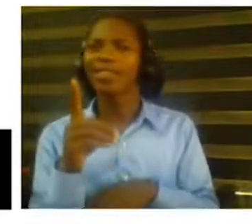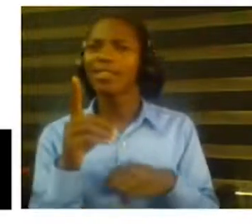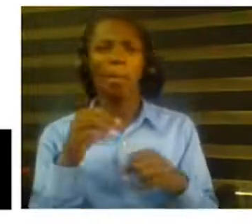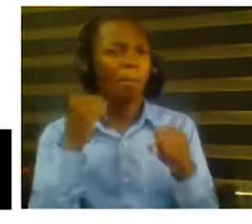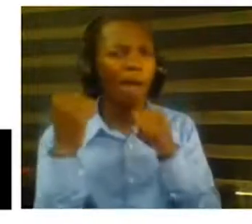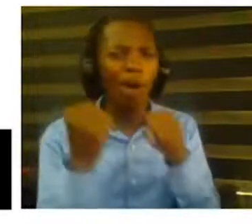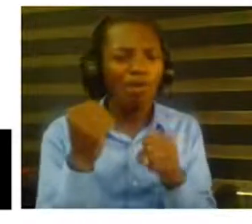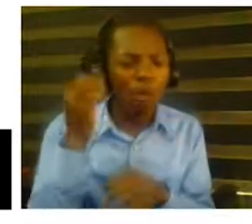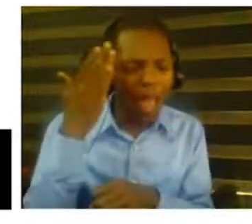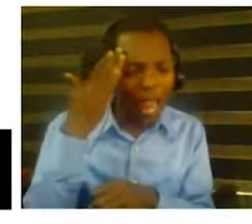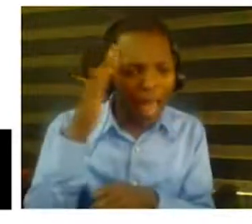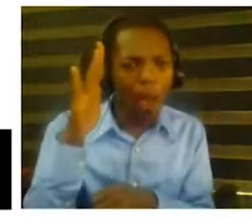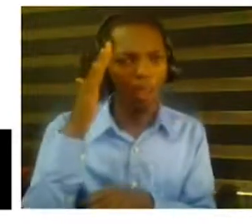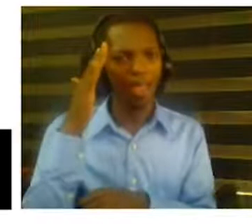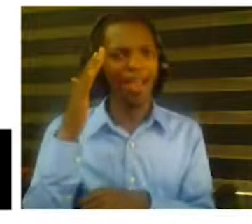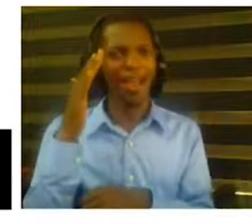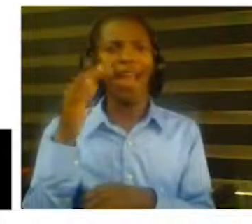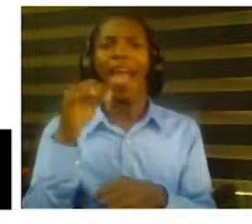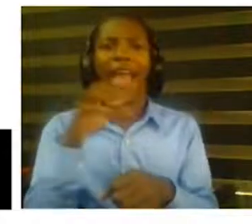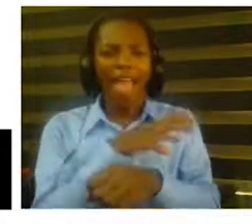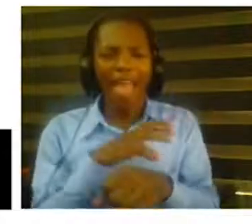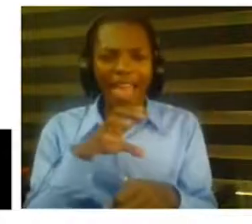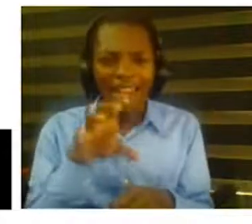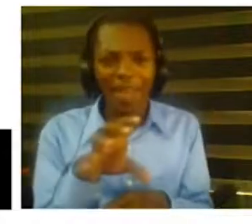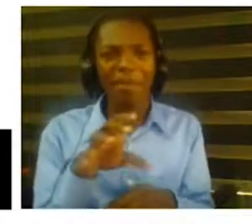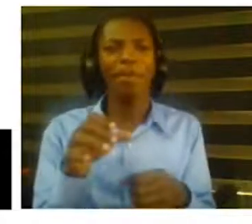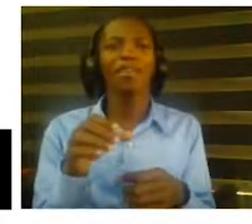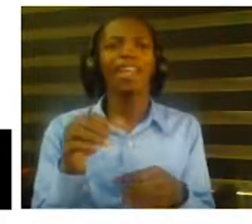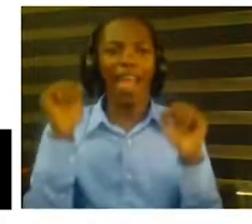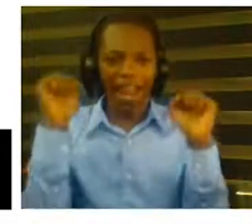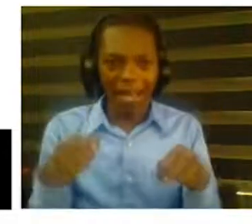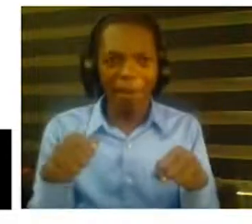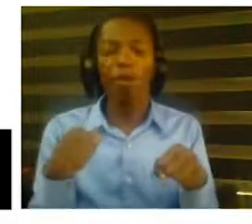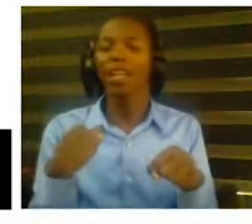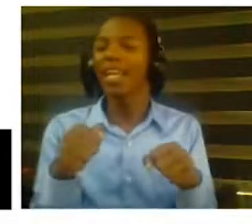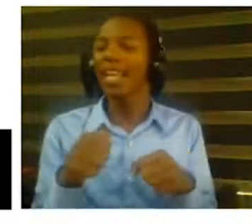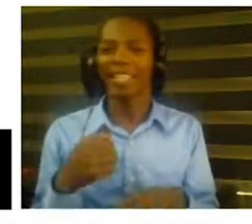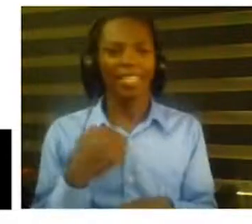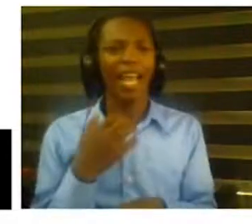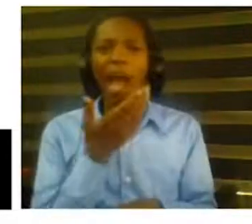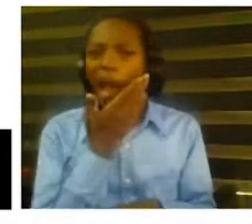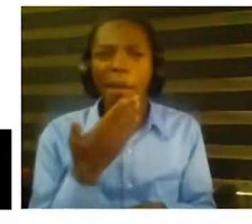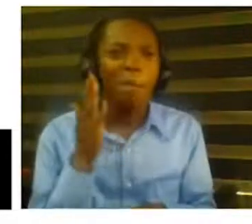most enabled and enabling, and its most empathic and inclusive.